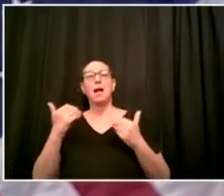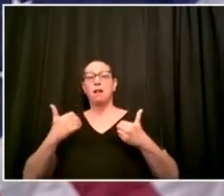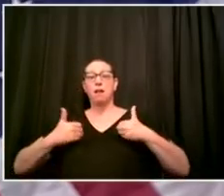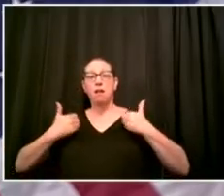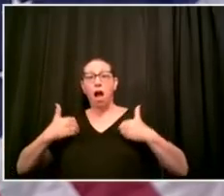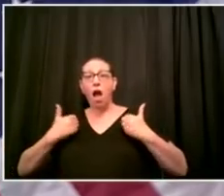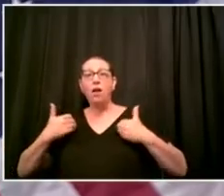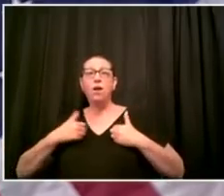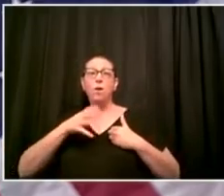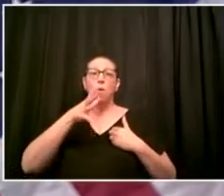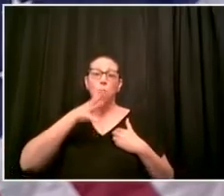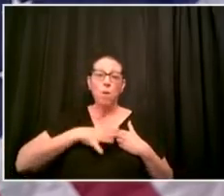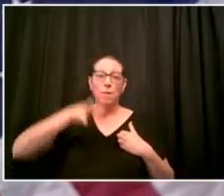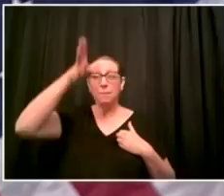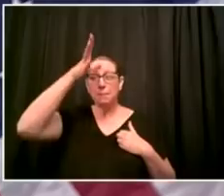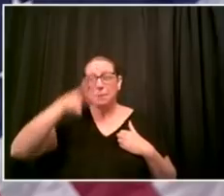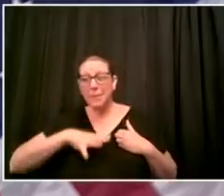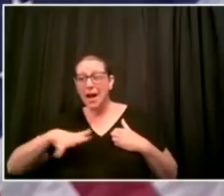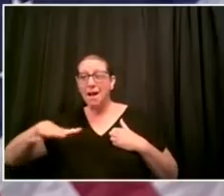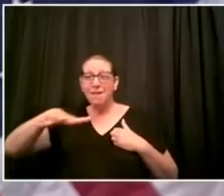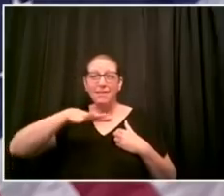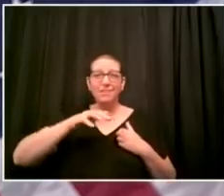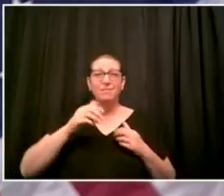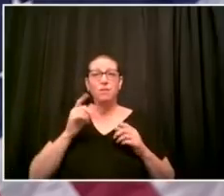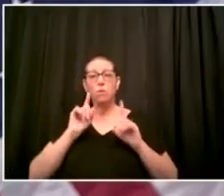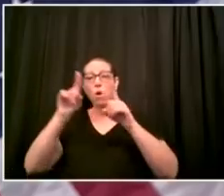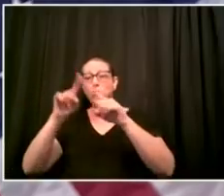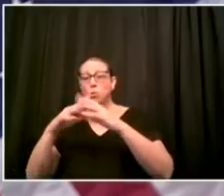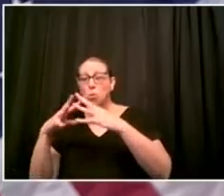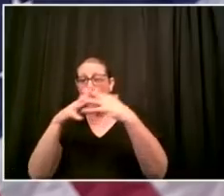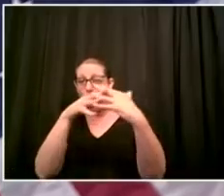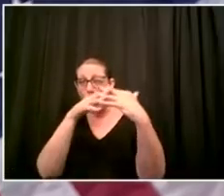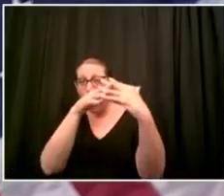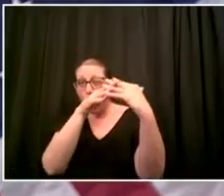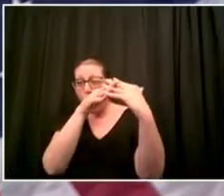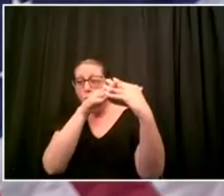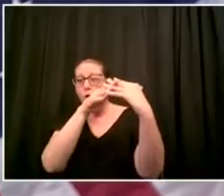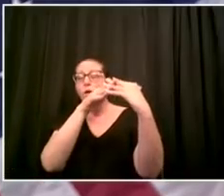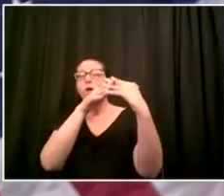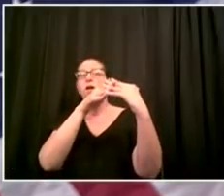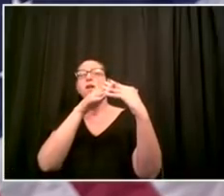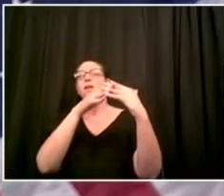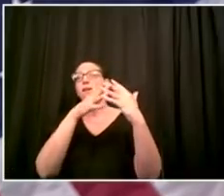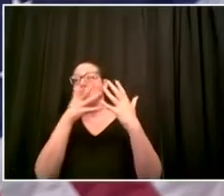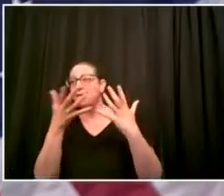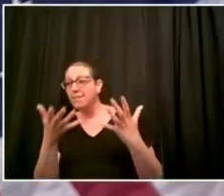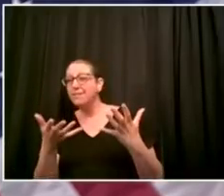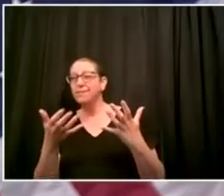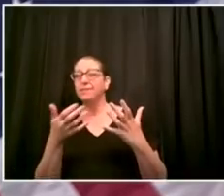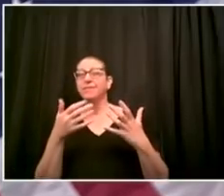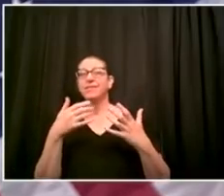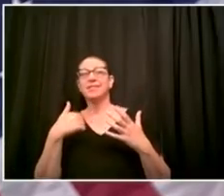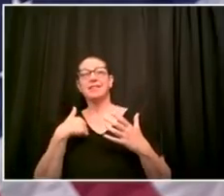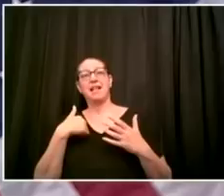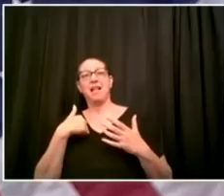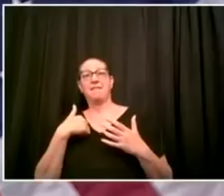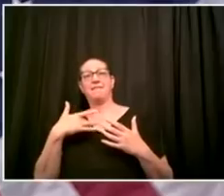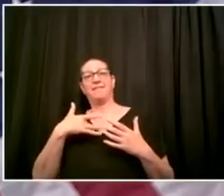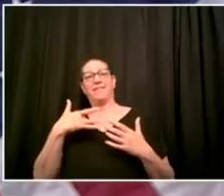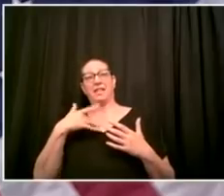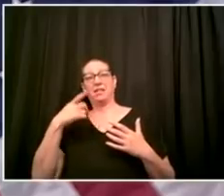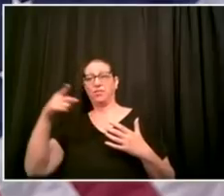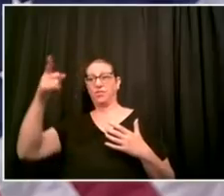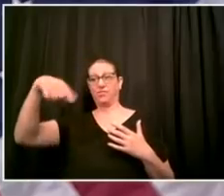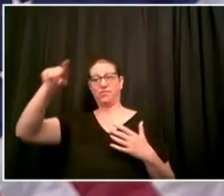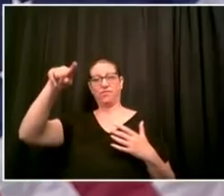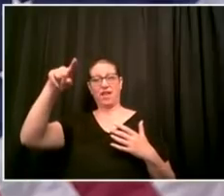us, far away from home, giving their all. It must have felt to many of them, and as I said, my dad was one of them back in World War II. There must have